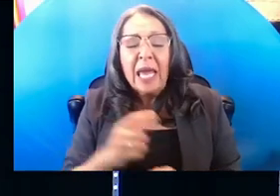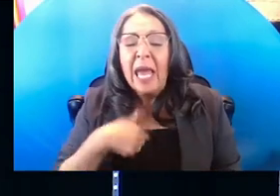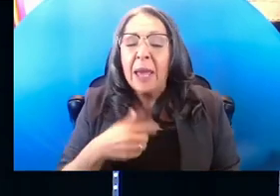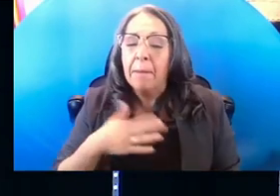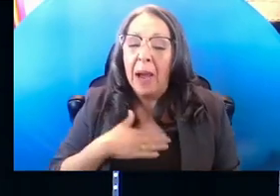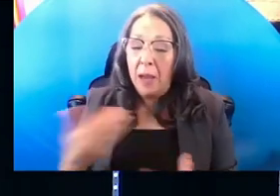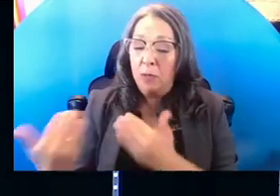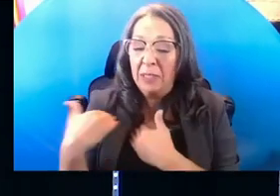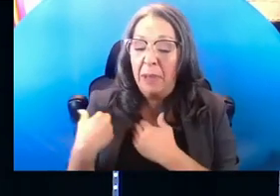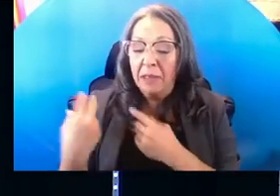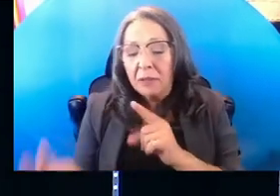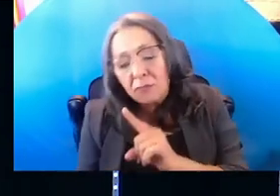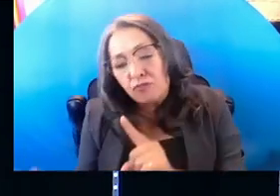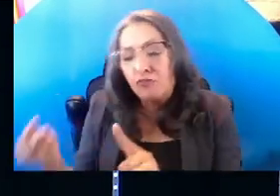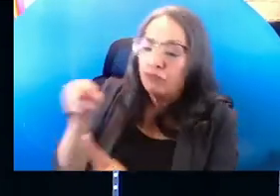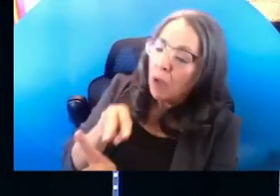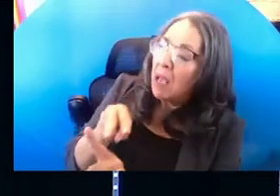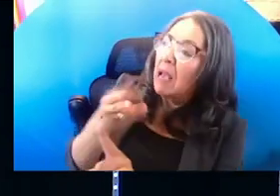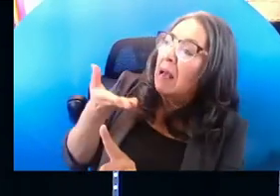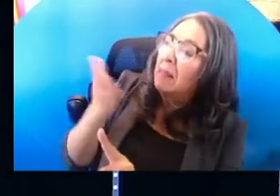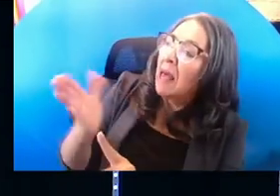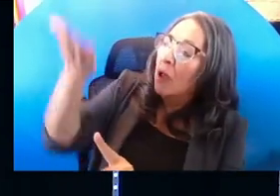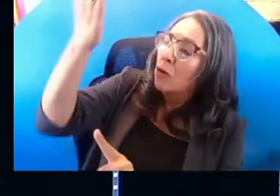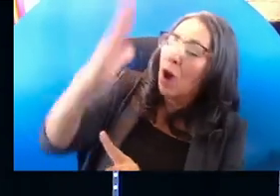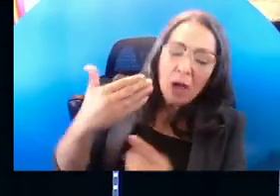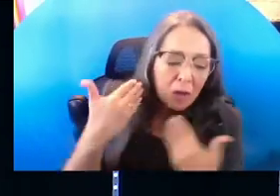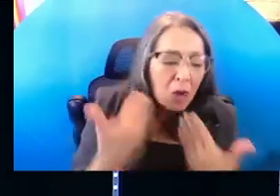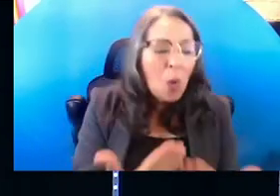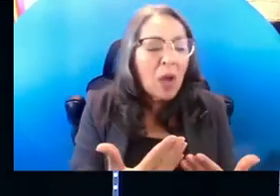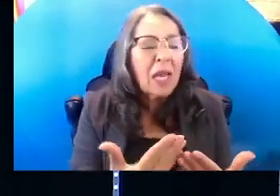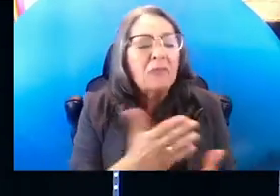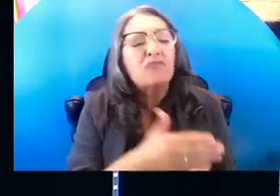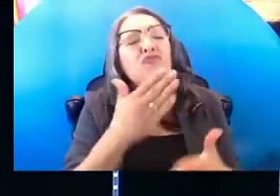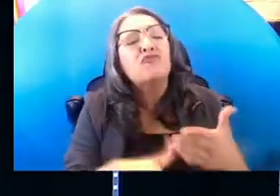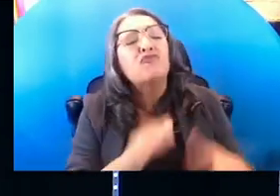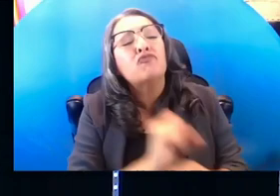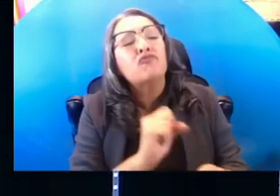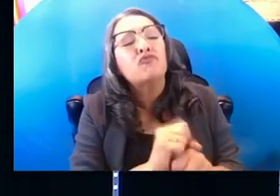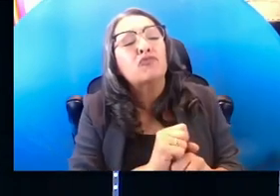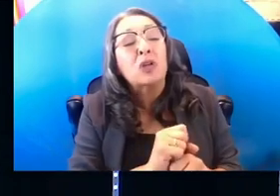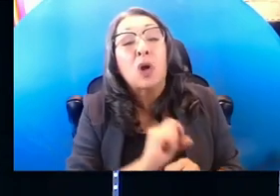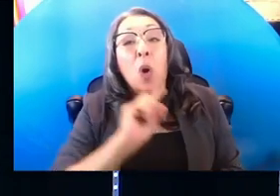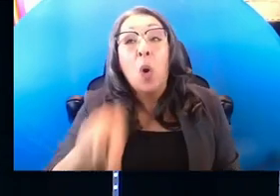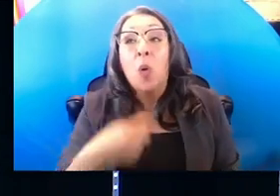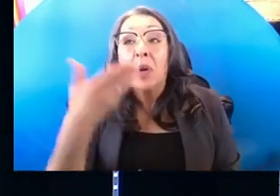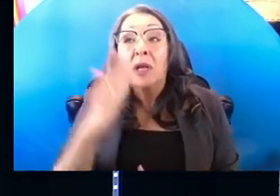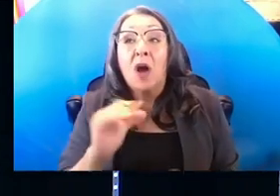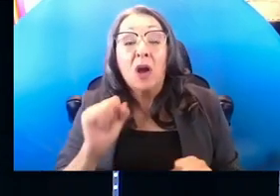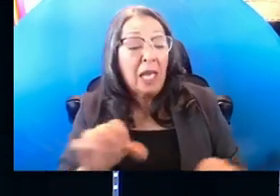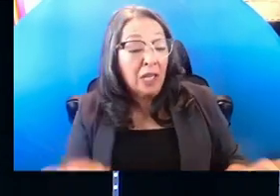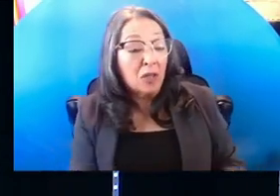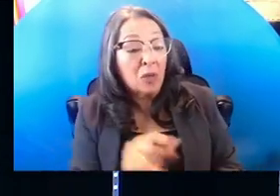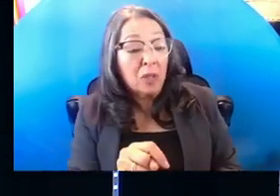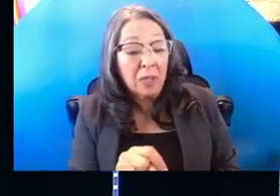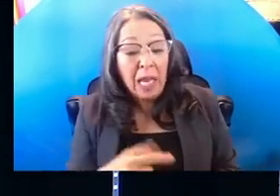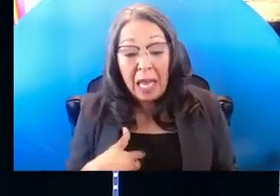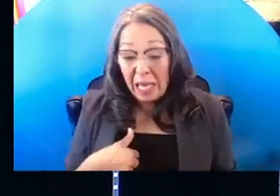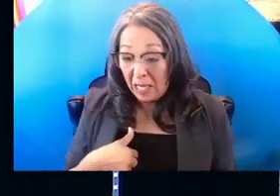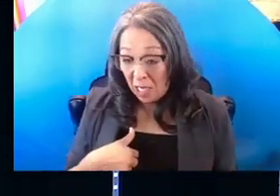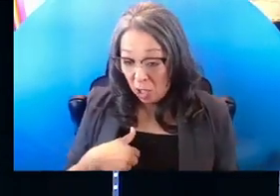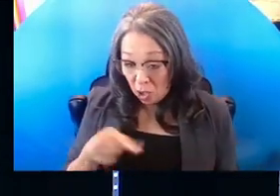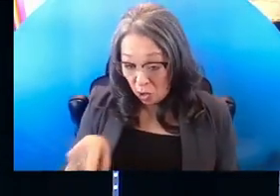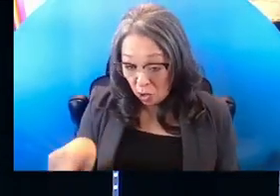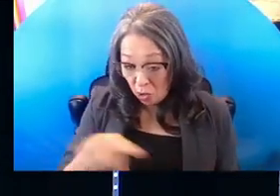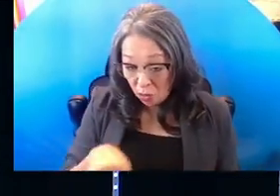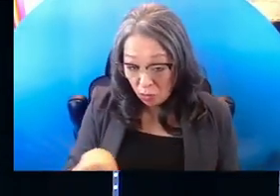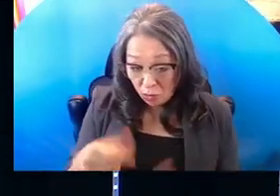different perspective and let God finish his work. Let God do what only he can do. Because have you tried to fix yourself before? I have. I'm